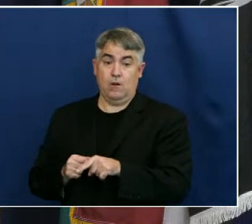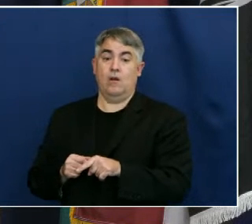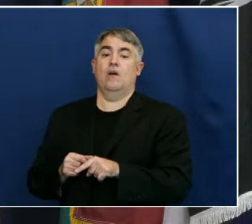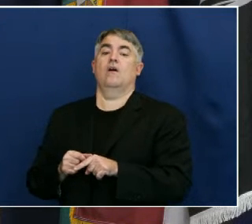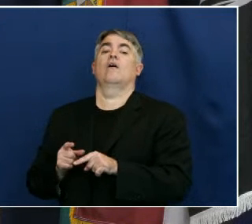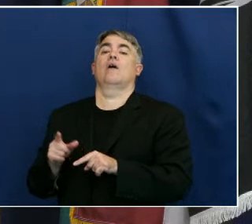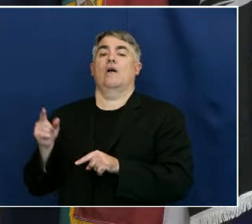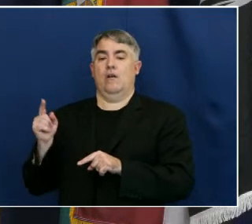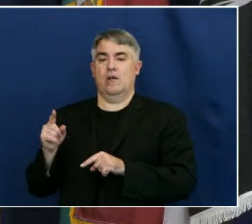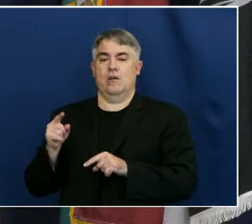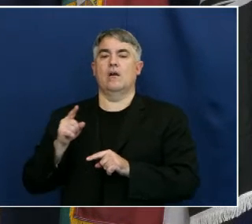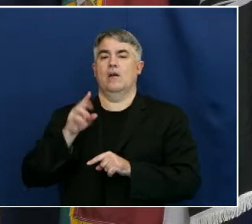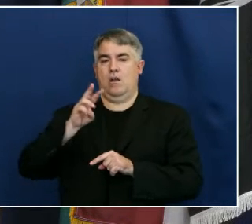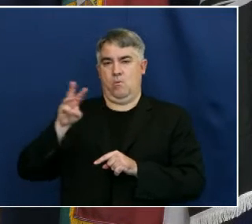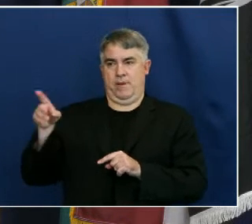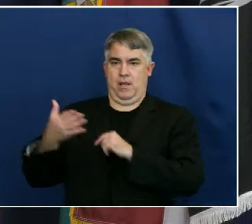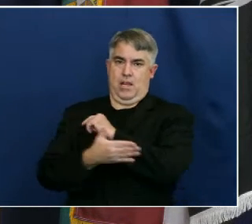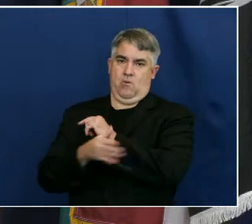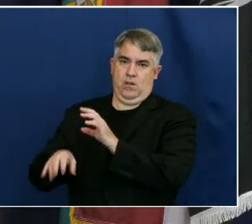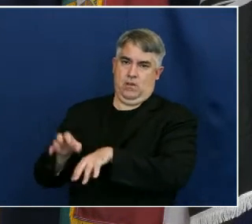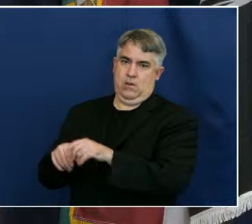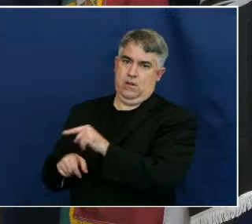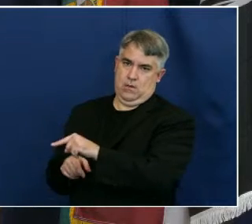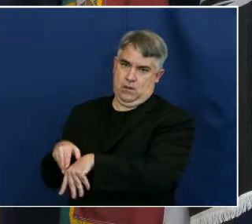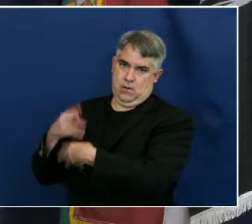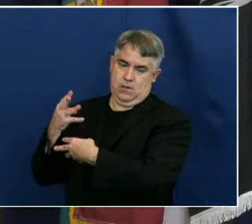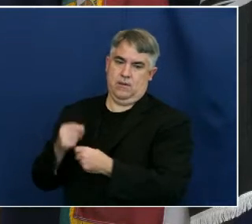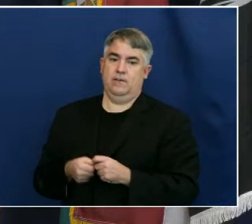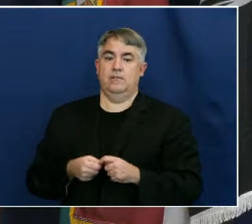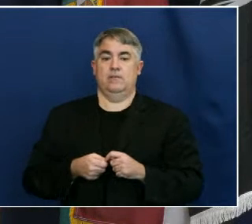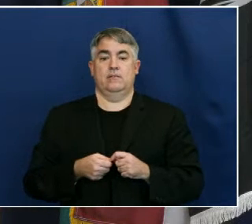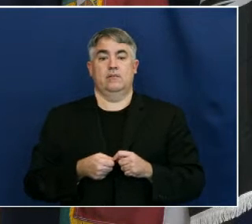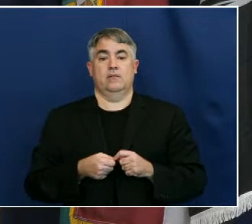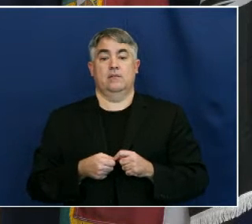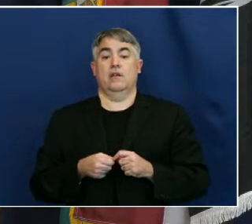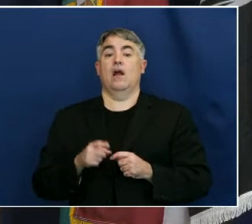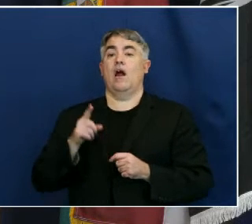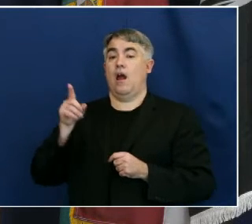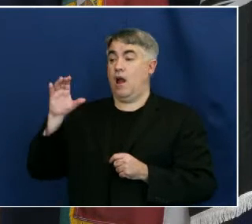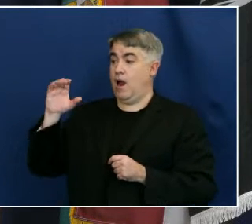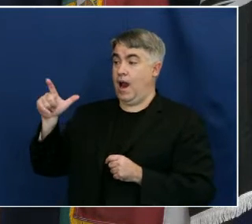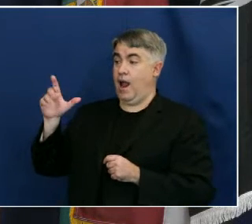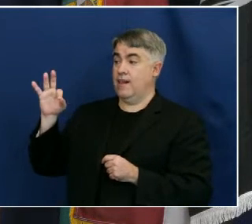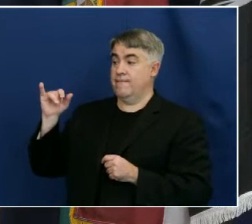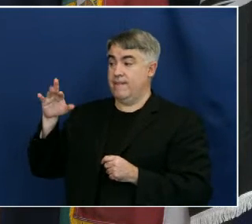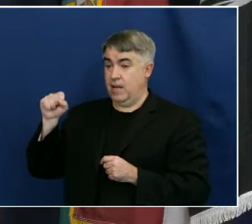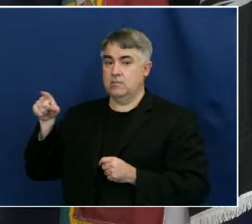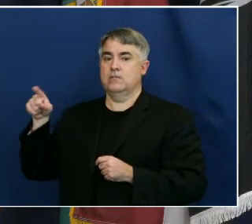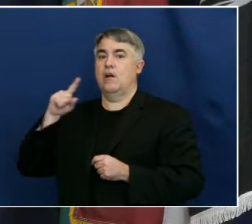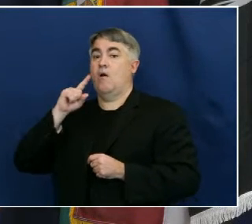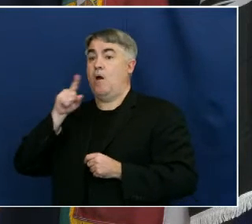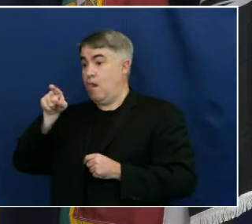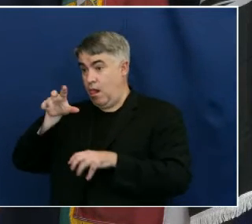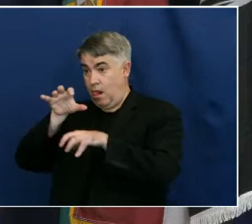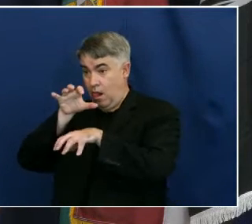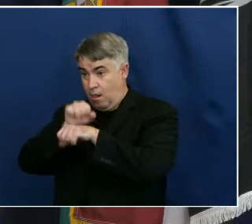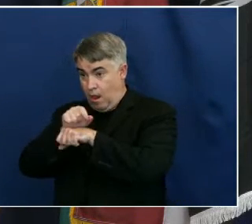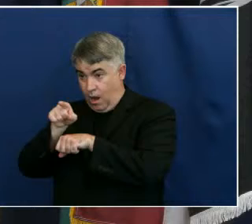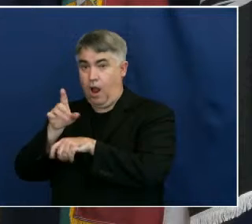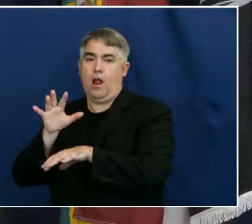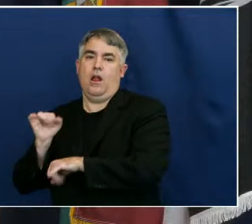be taking CAL FIRE and Operation Collaboration into the fields to vaccinate farm workers because